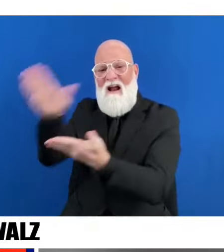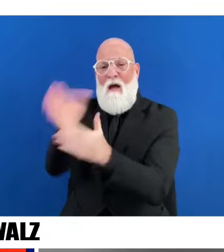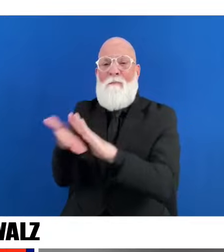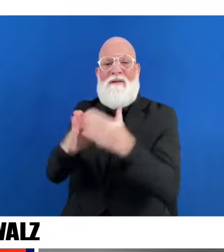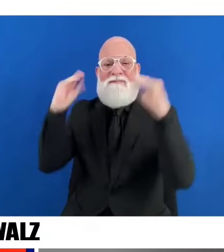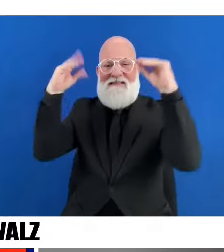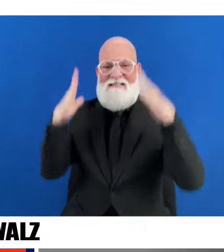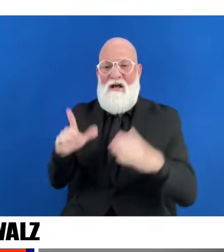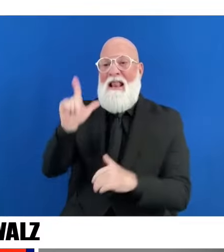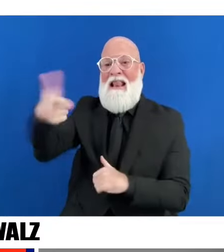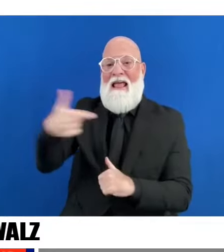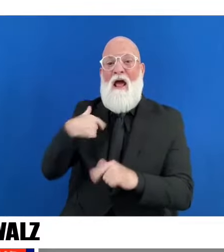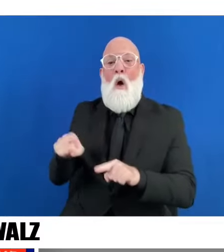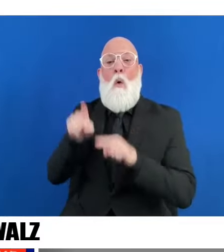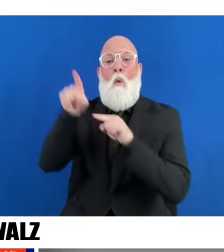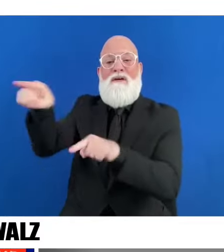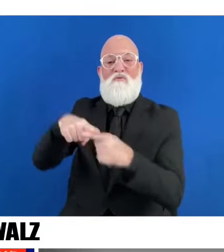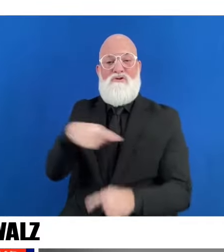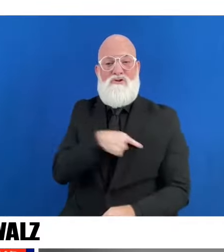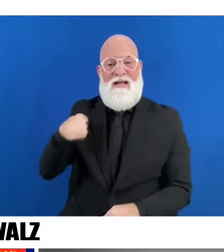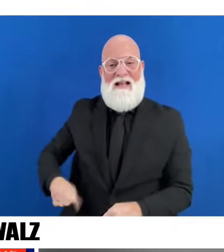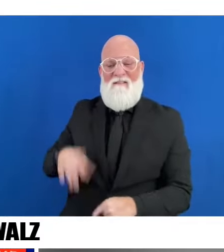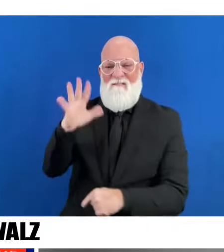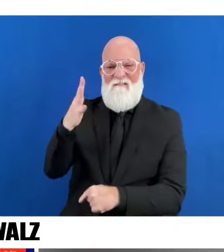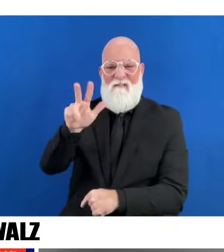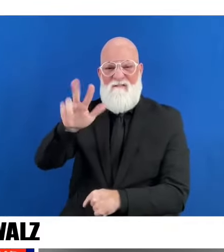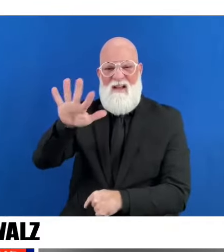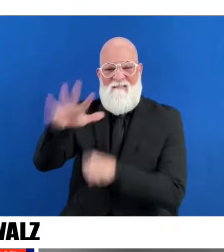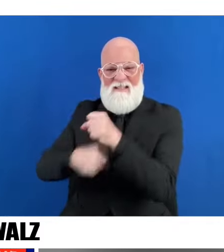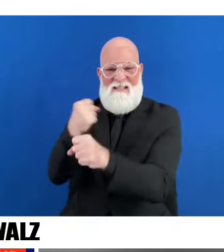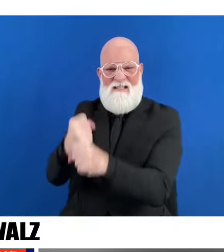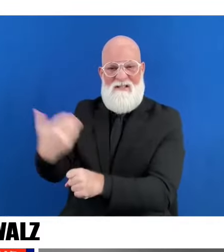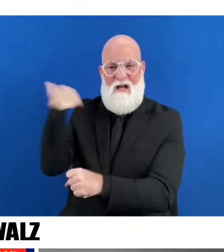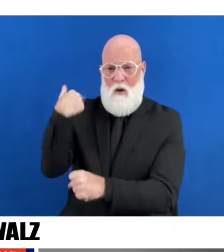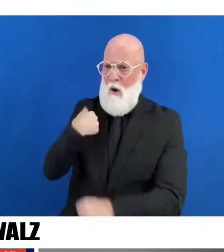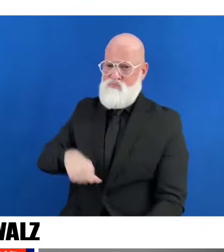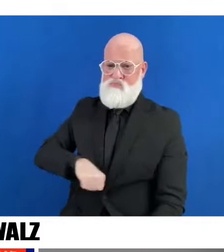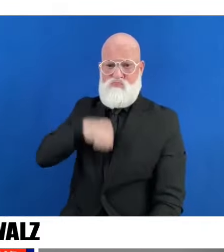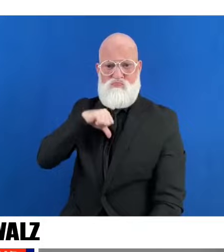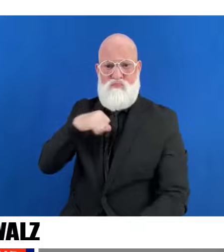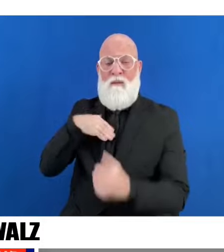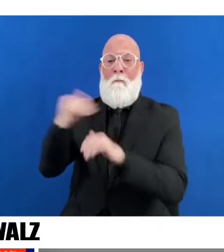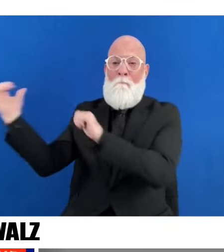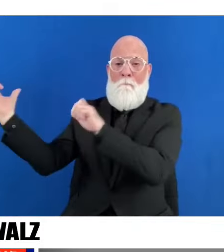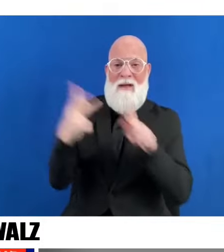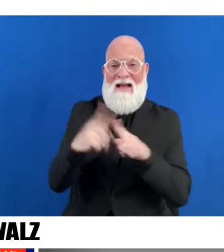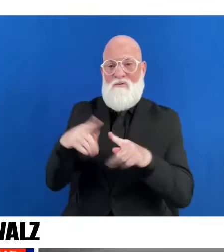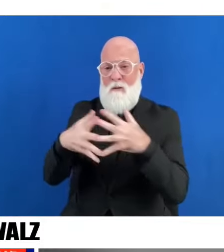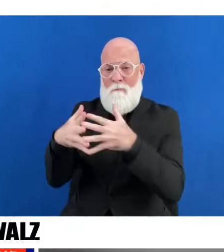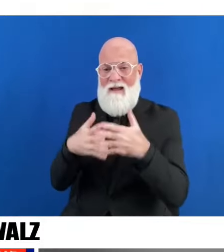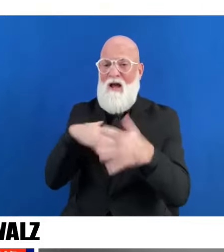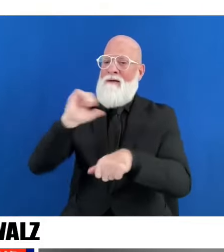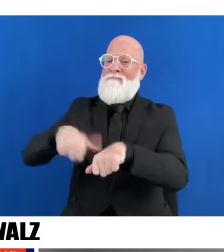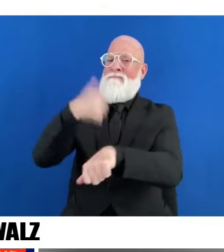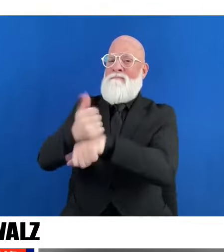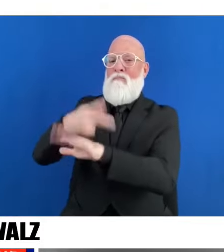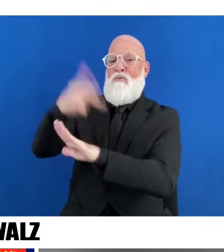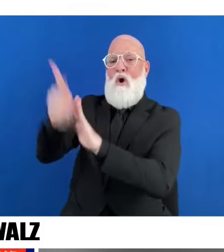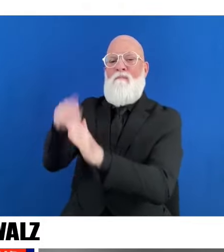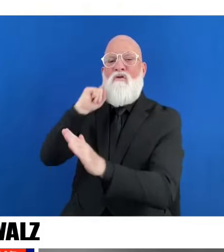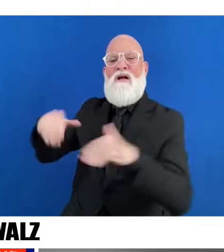ago, be able to do that. I came back home and then started a program to take young people there. We would take basketball teams, we would